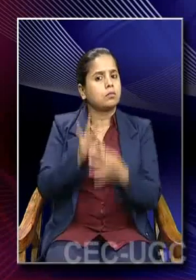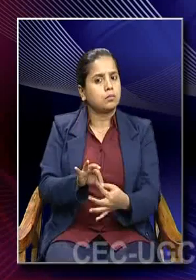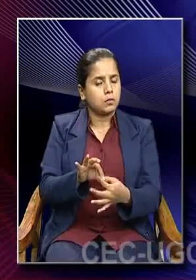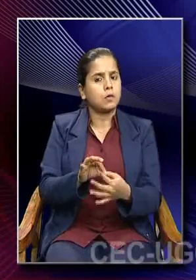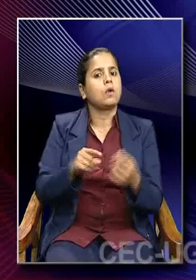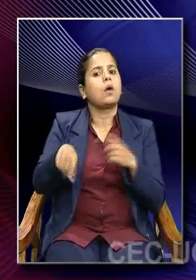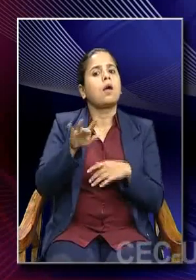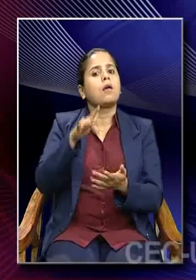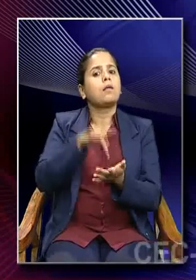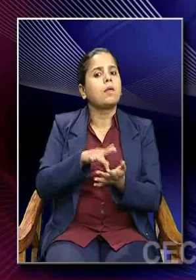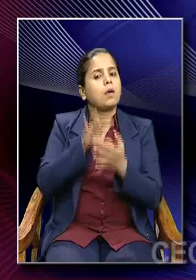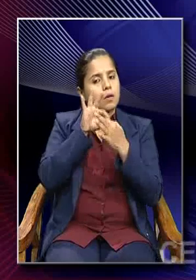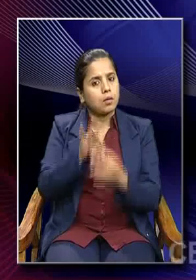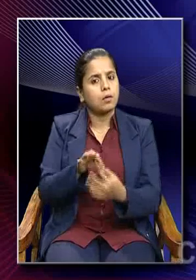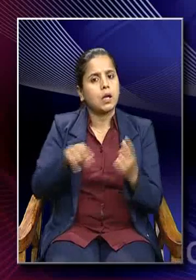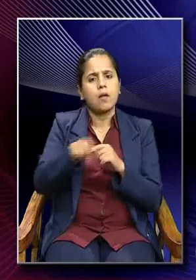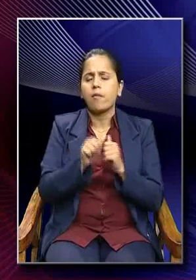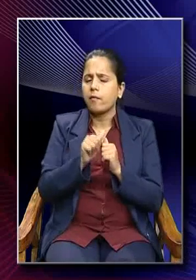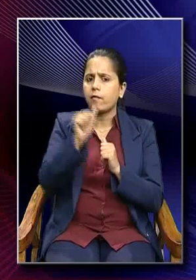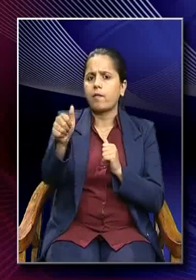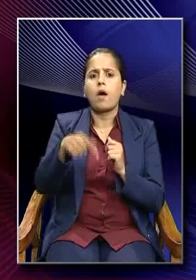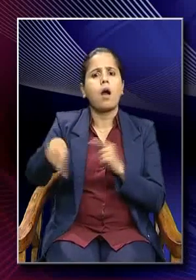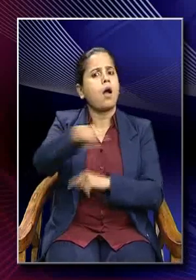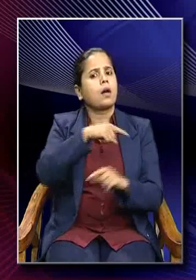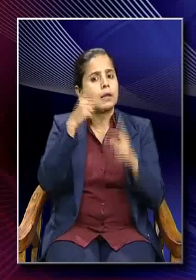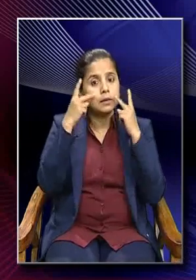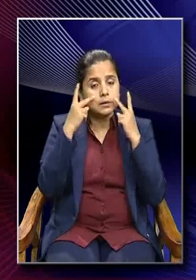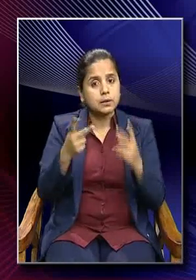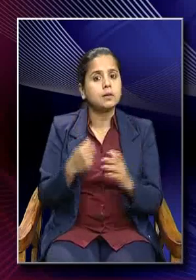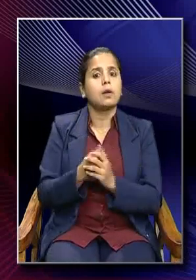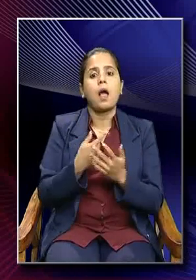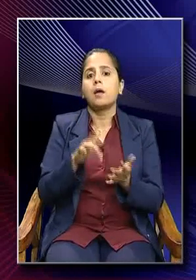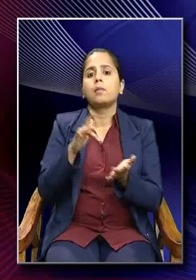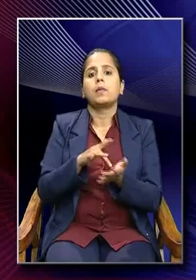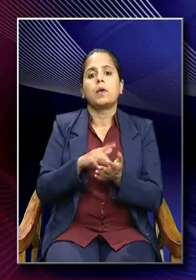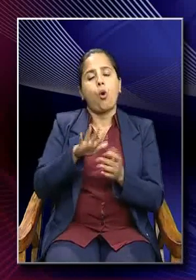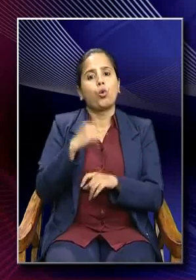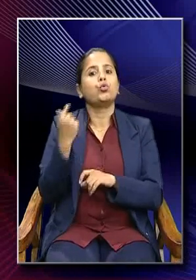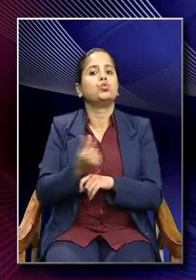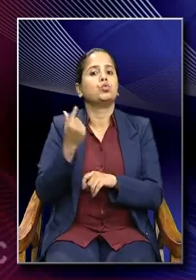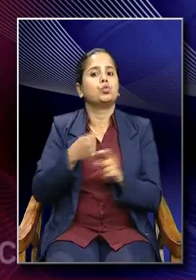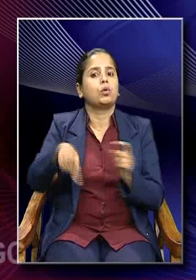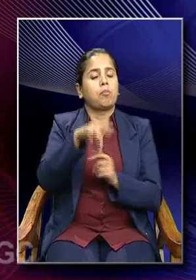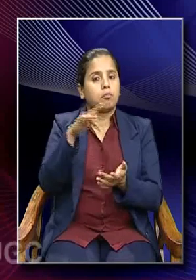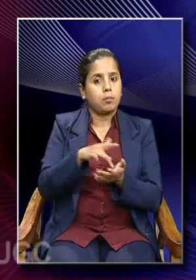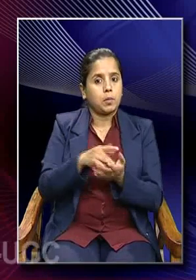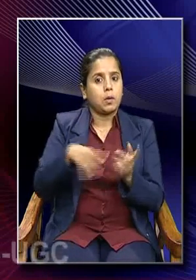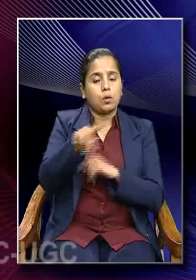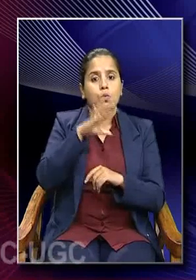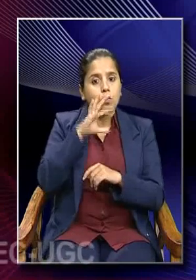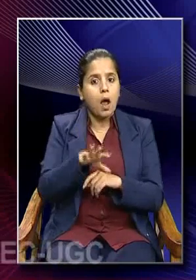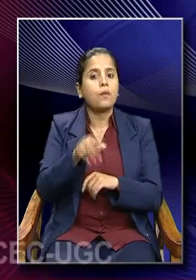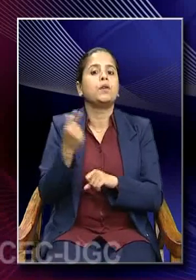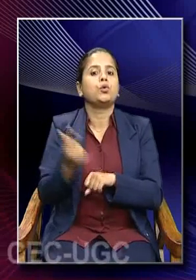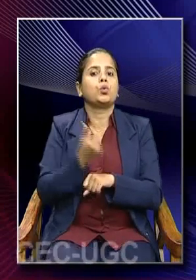is located at a place which is far away from the place end users, the place where you are actually using